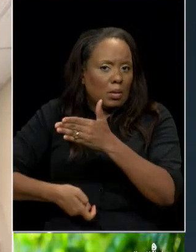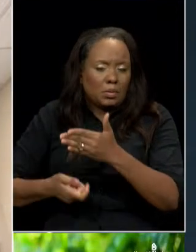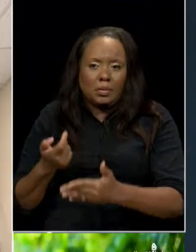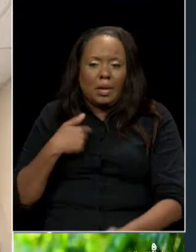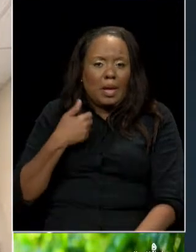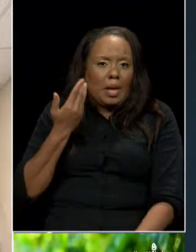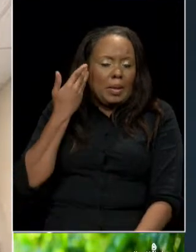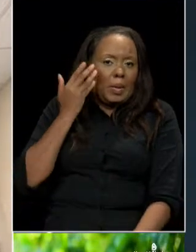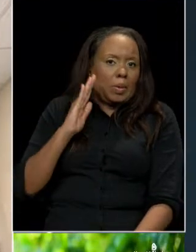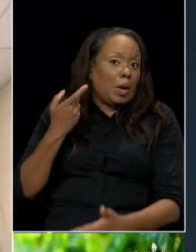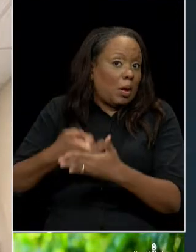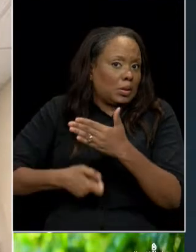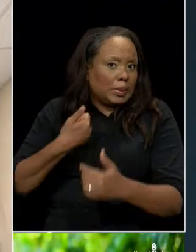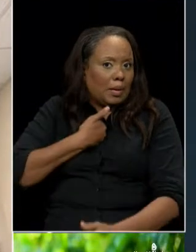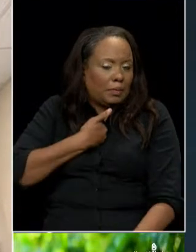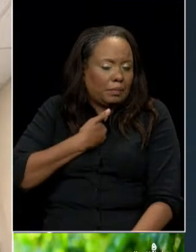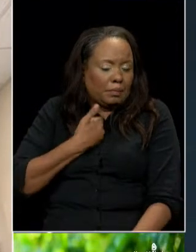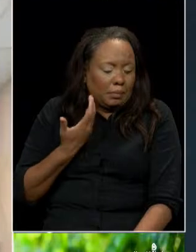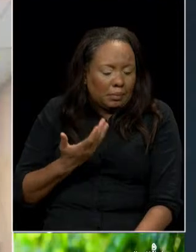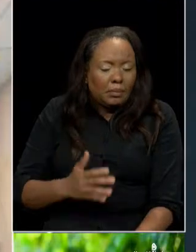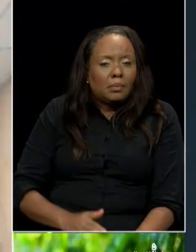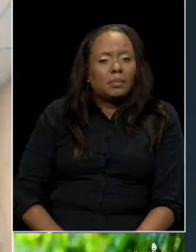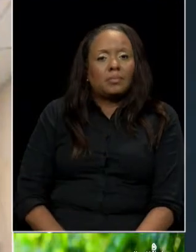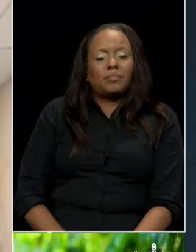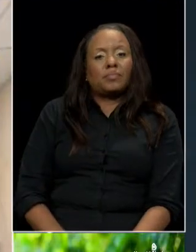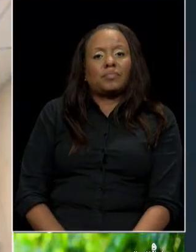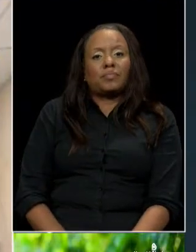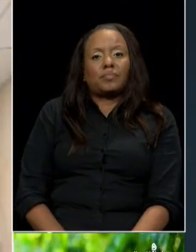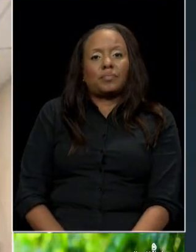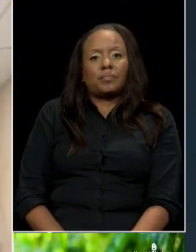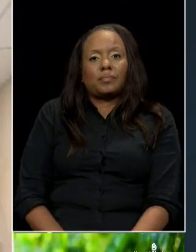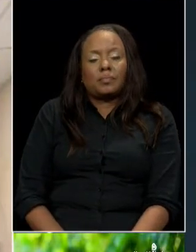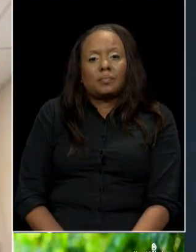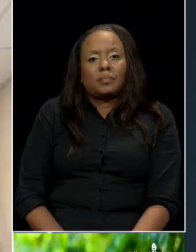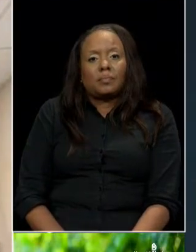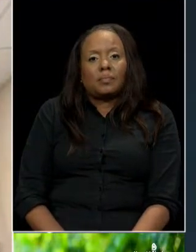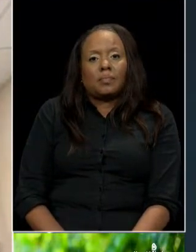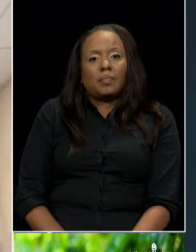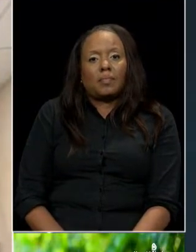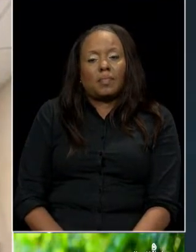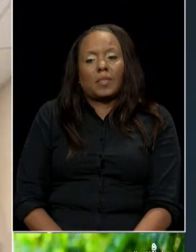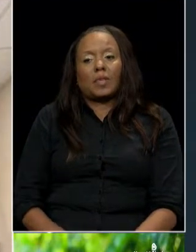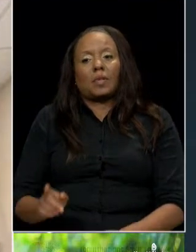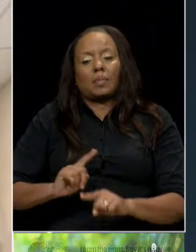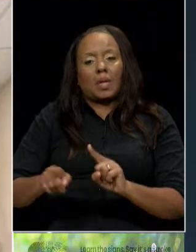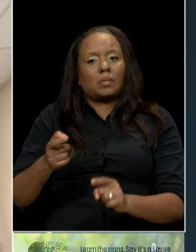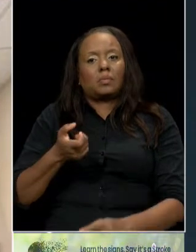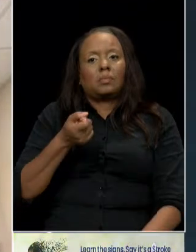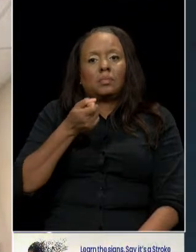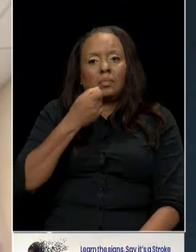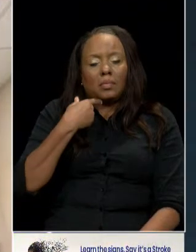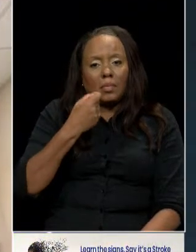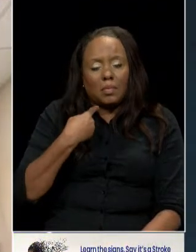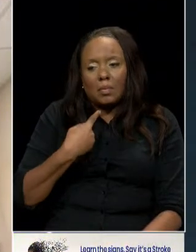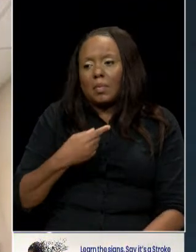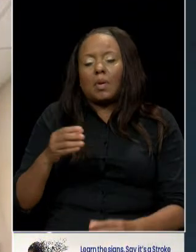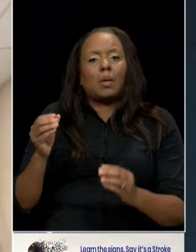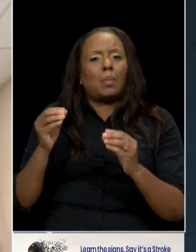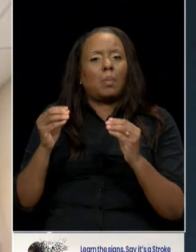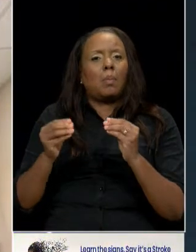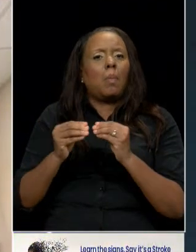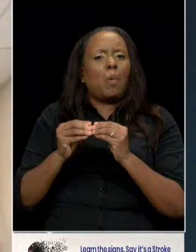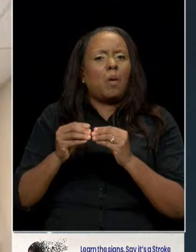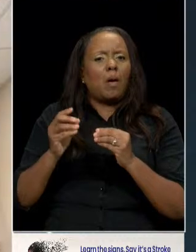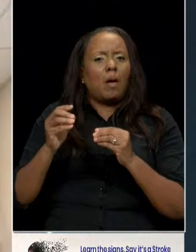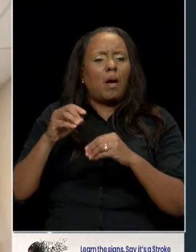to say offhand. But really the medications are usually a combination of 3 different drugs that we have available. So the